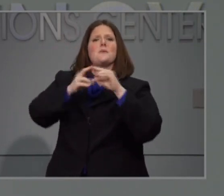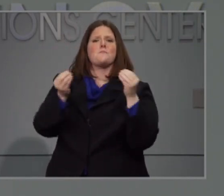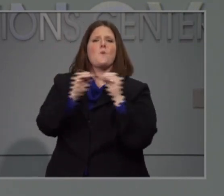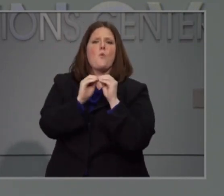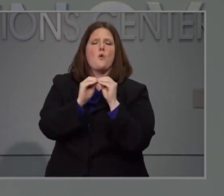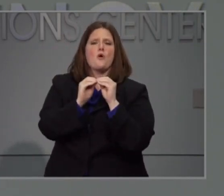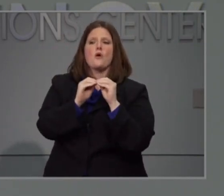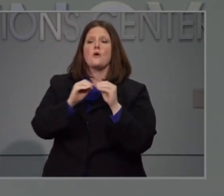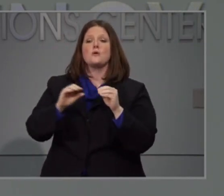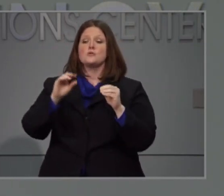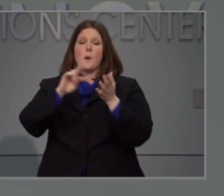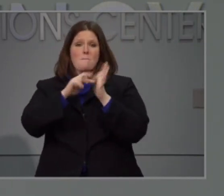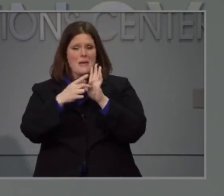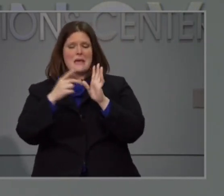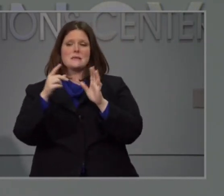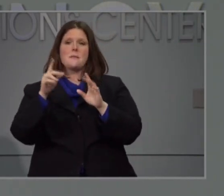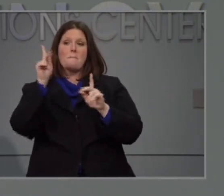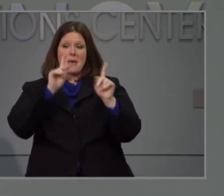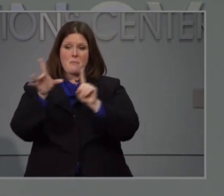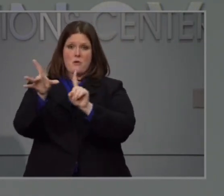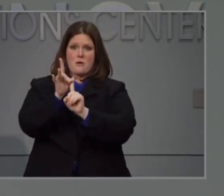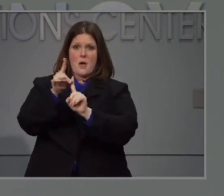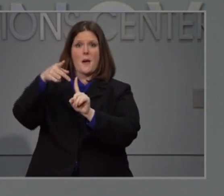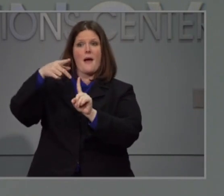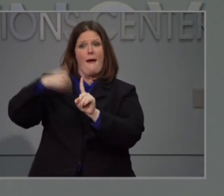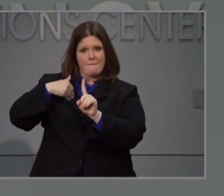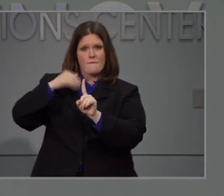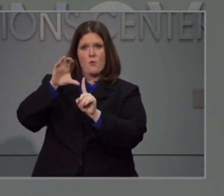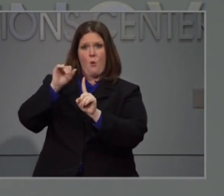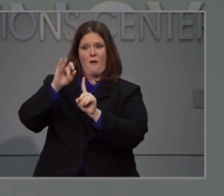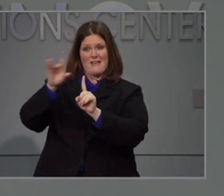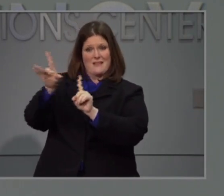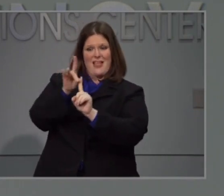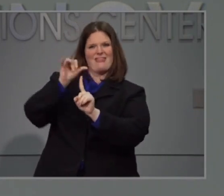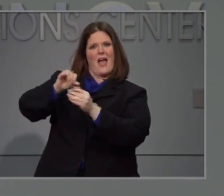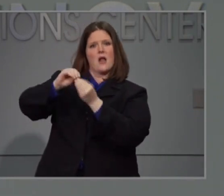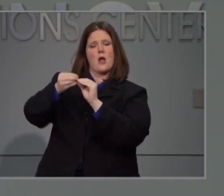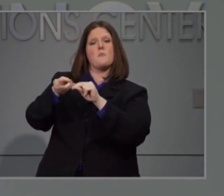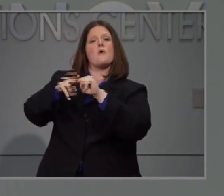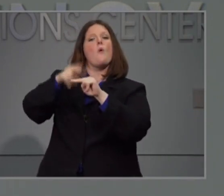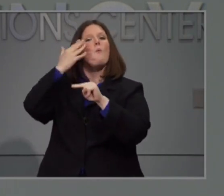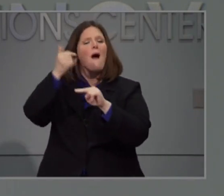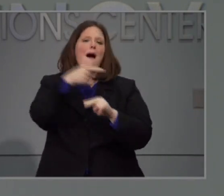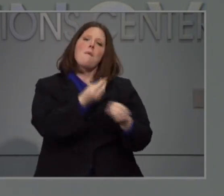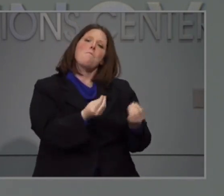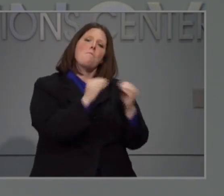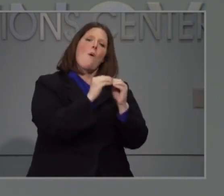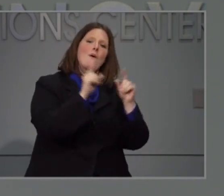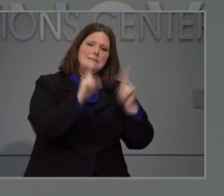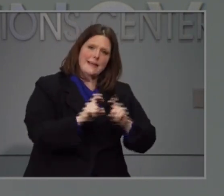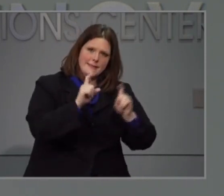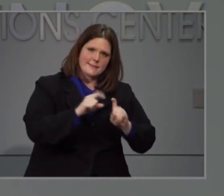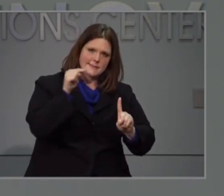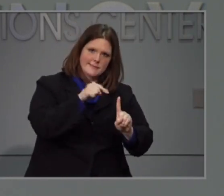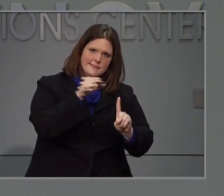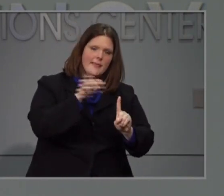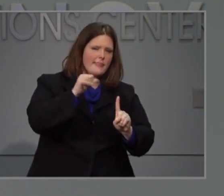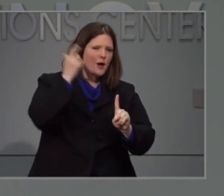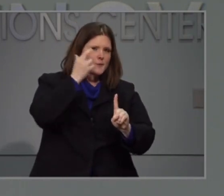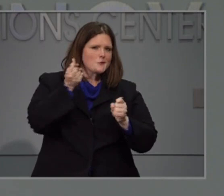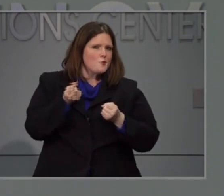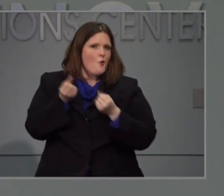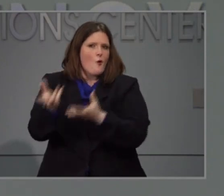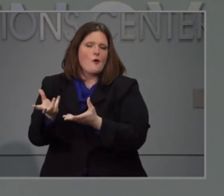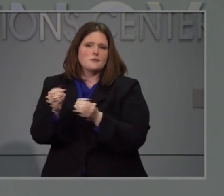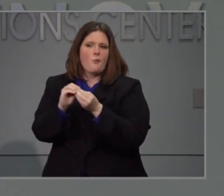up slightly. And as you saw in that graph, you could see even in the last few days started to level. As going back to saying was we need more